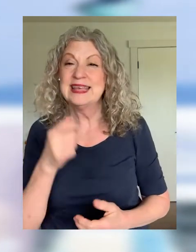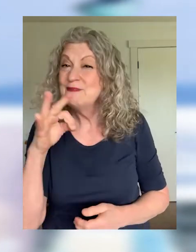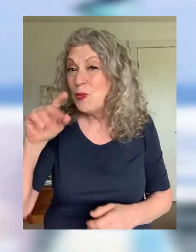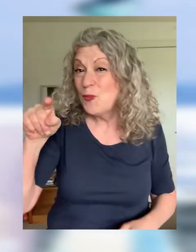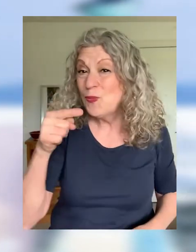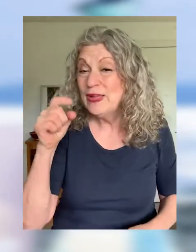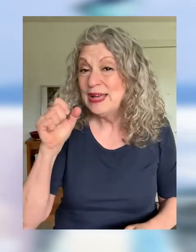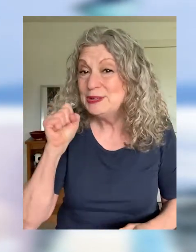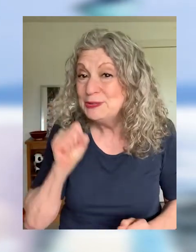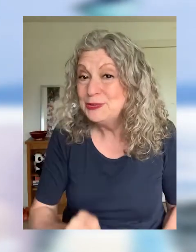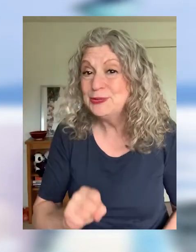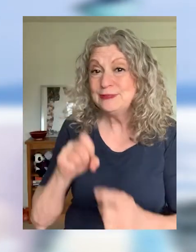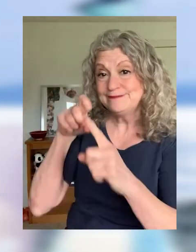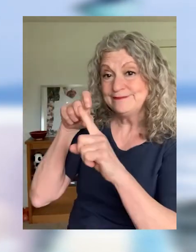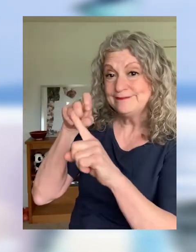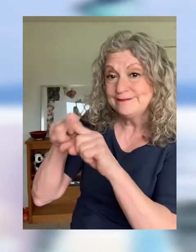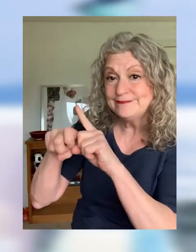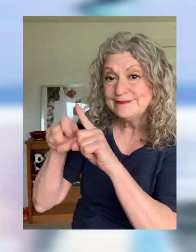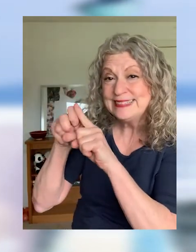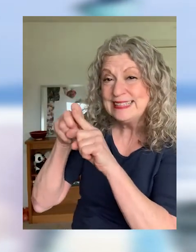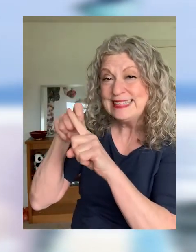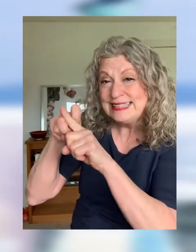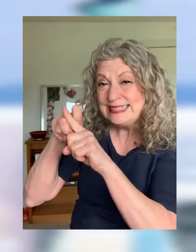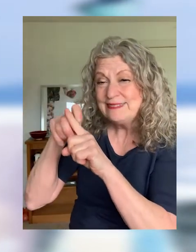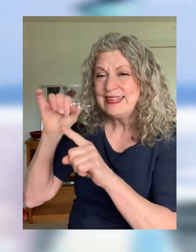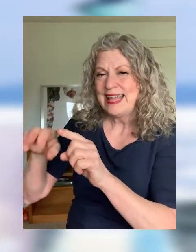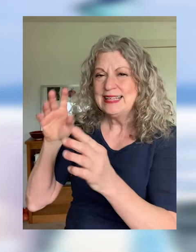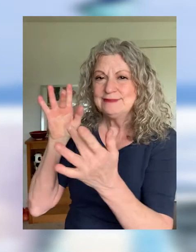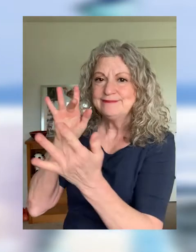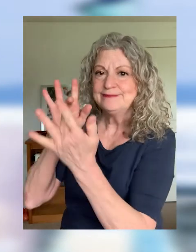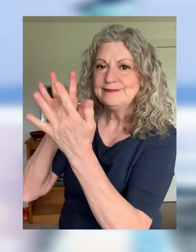I could reach them. If only we could reconnect.